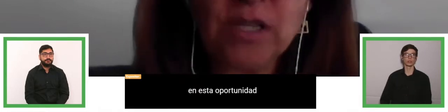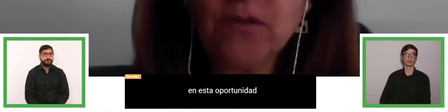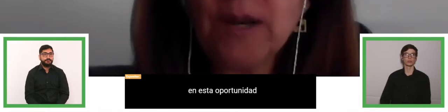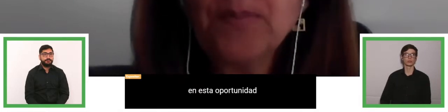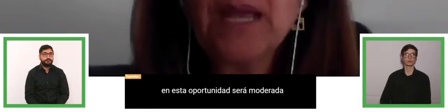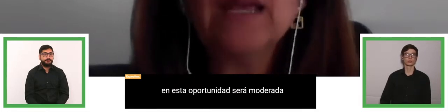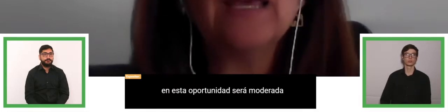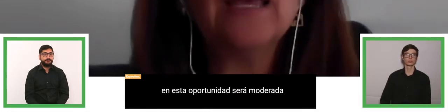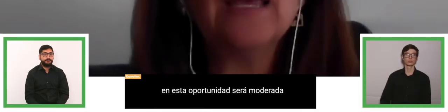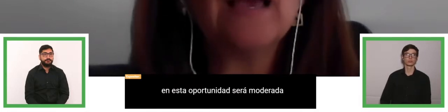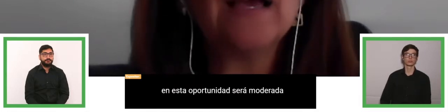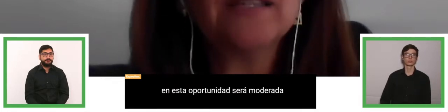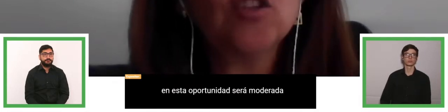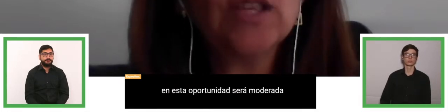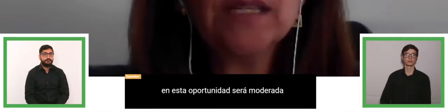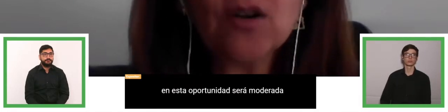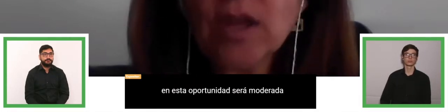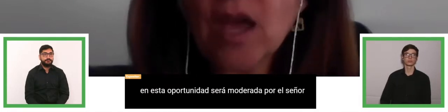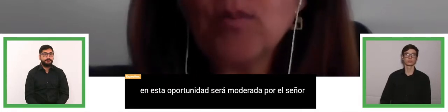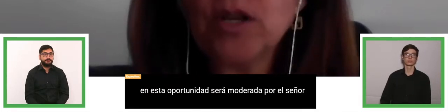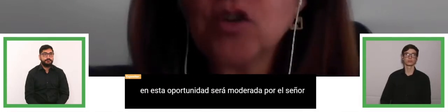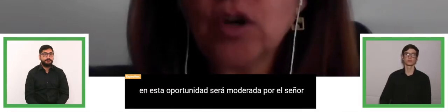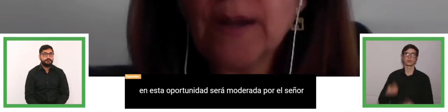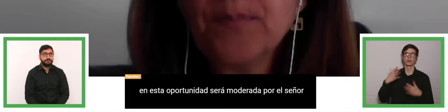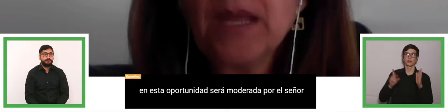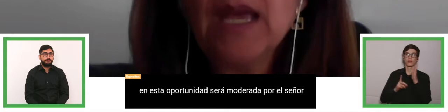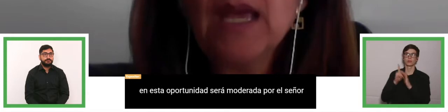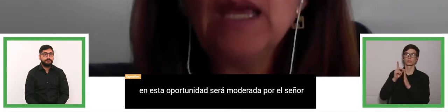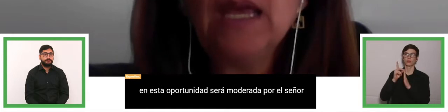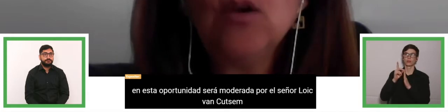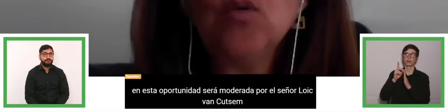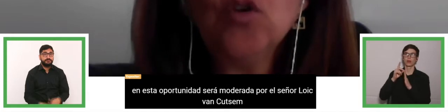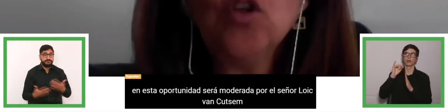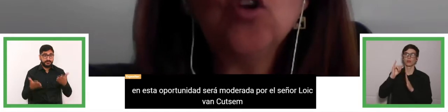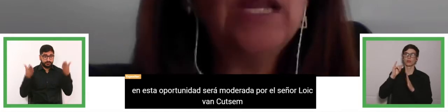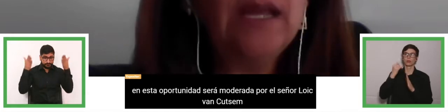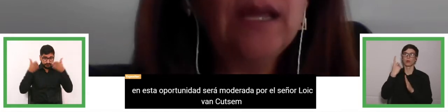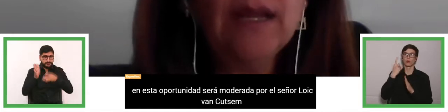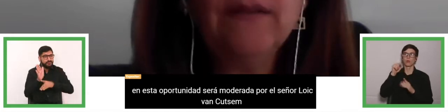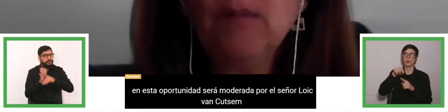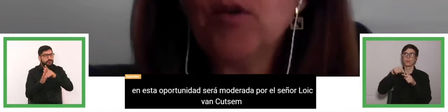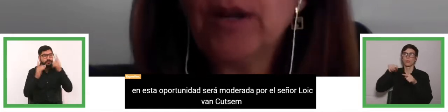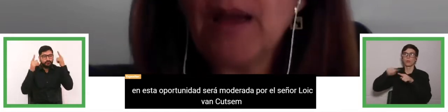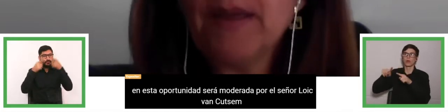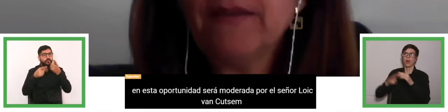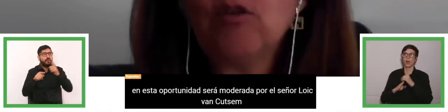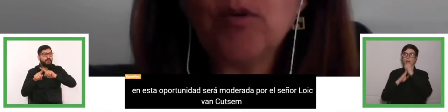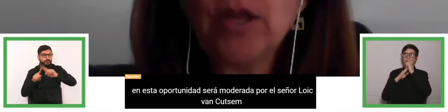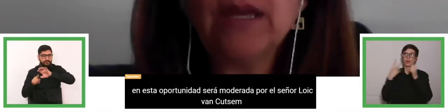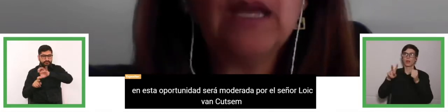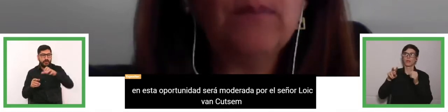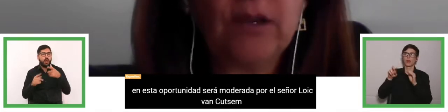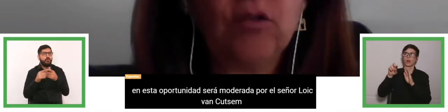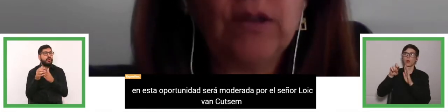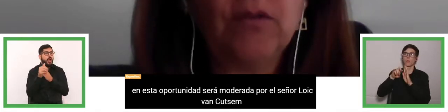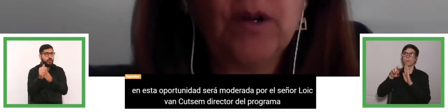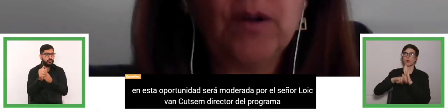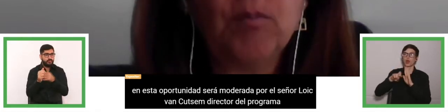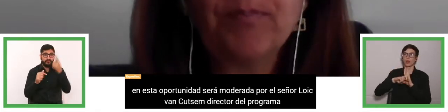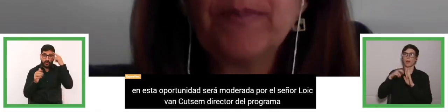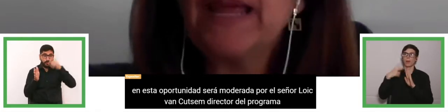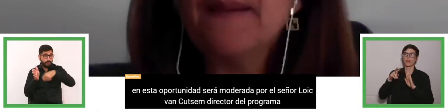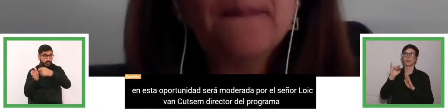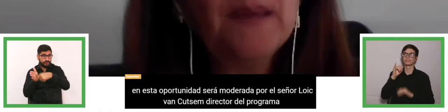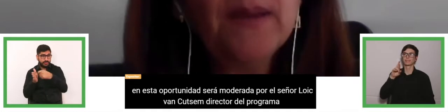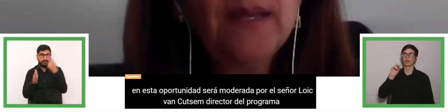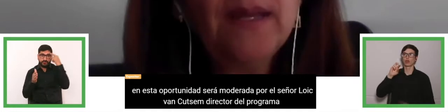the Zero Impact Transfer Project that has been developed by Ashoka and one of the leaders of